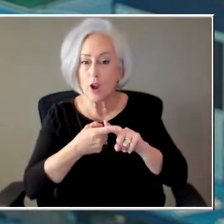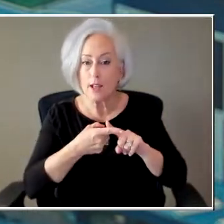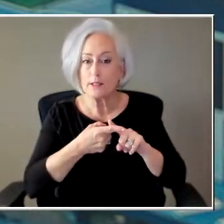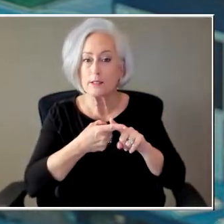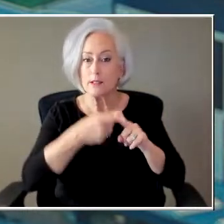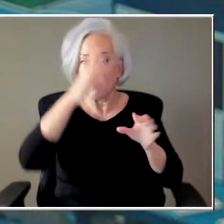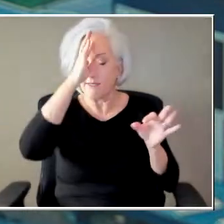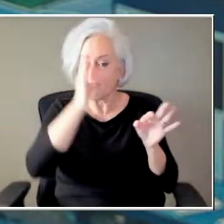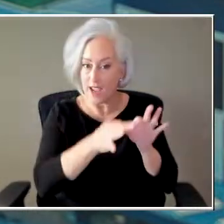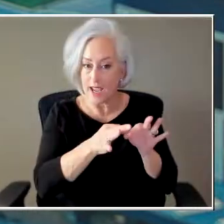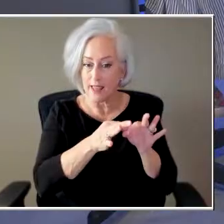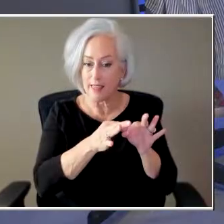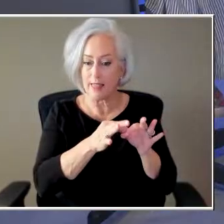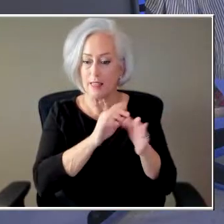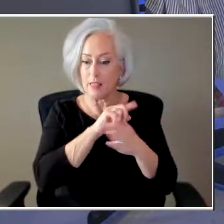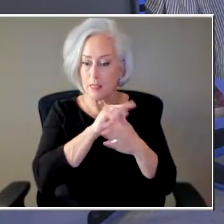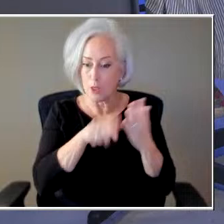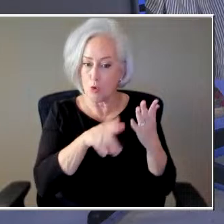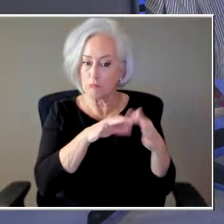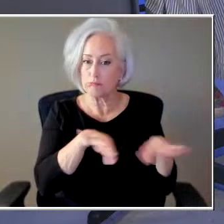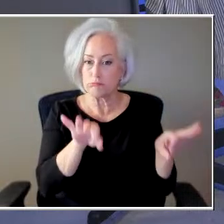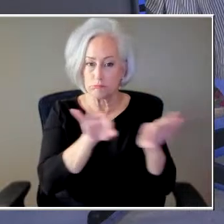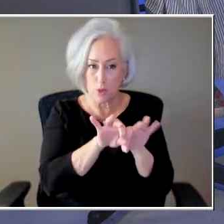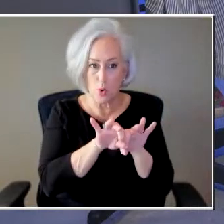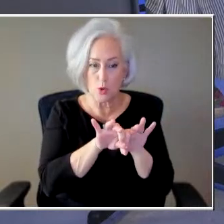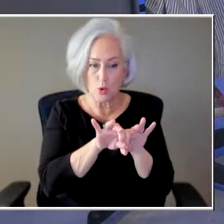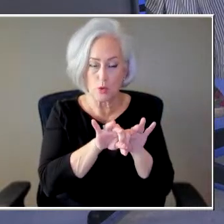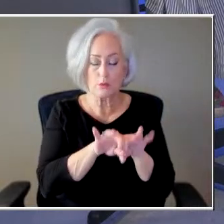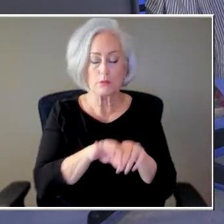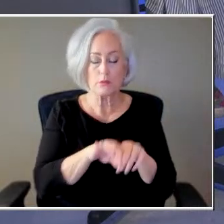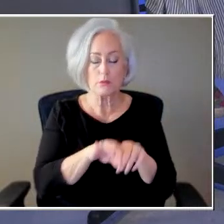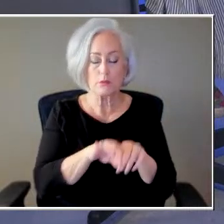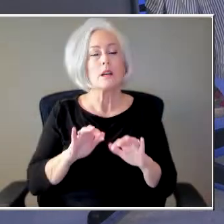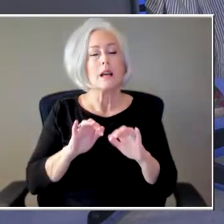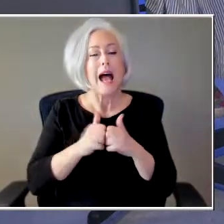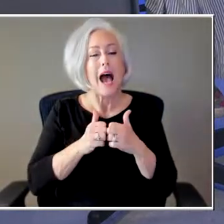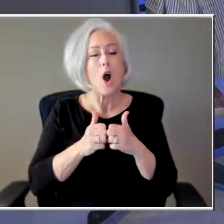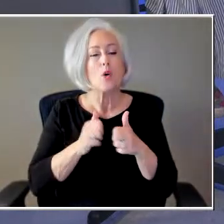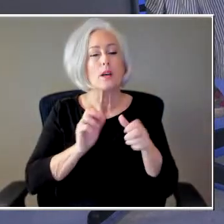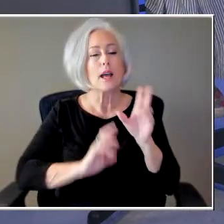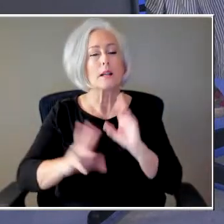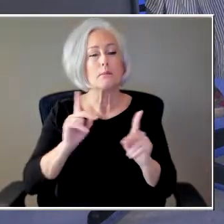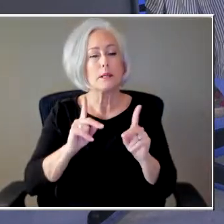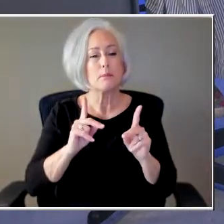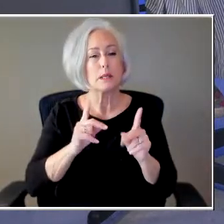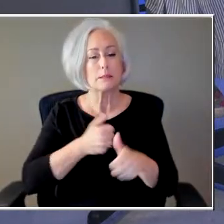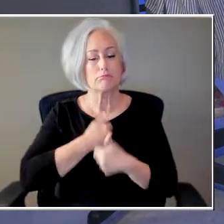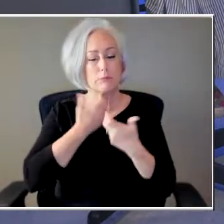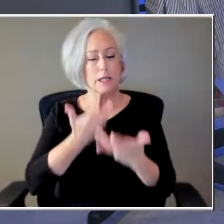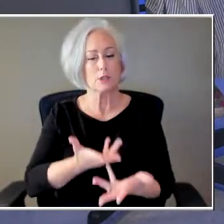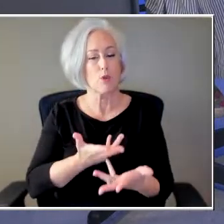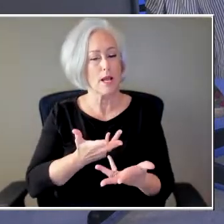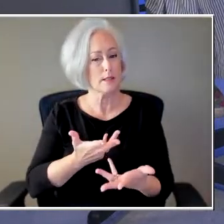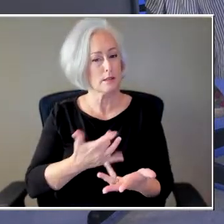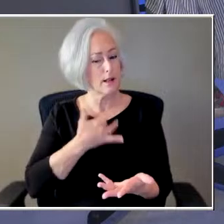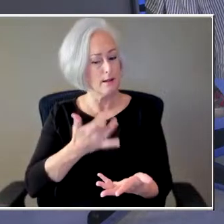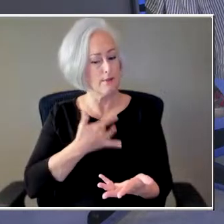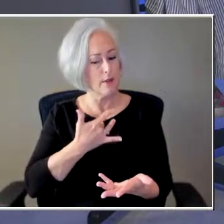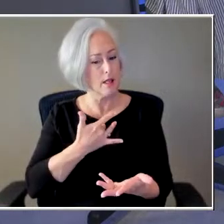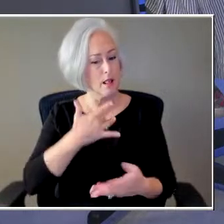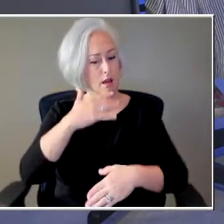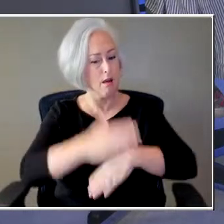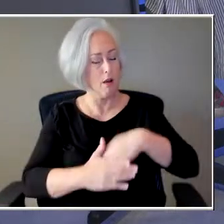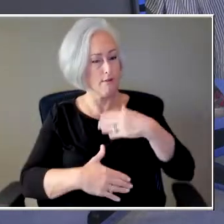definitely the first step. Lizzie, how can people verbalize it more and talk about it and feel comfortable talking about this? I mean, life's hard without a